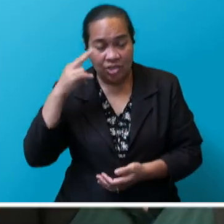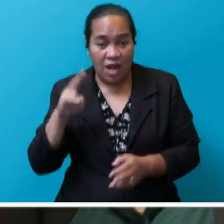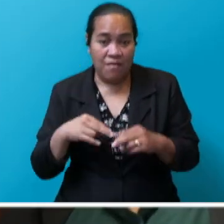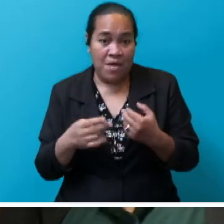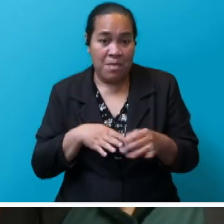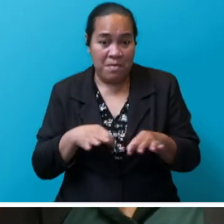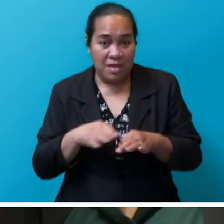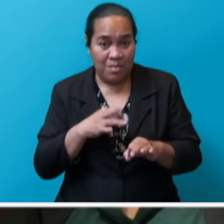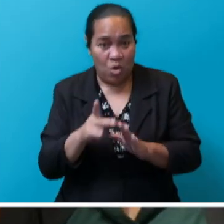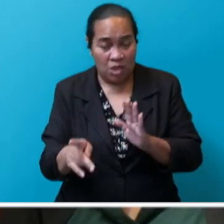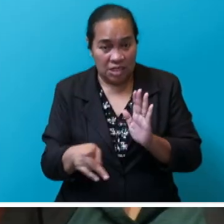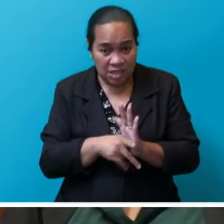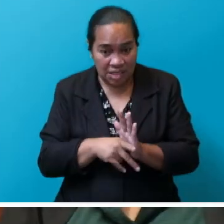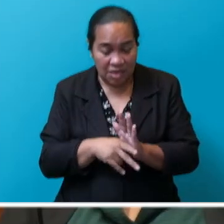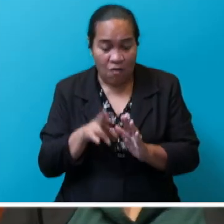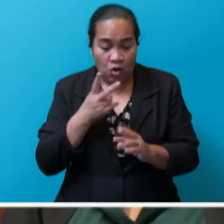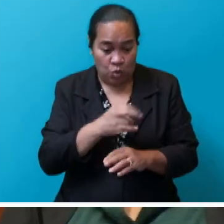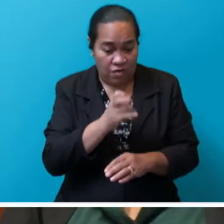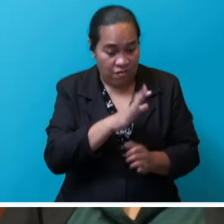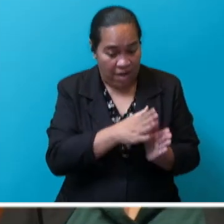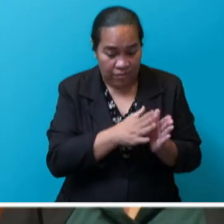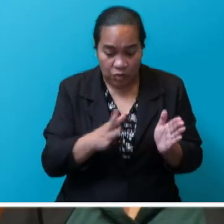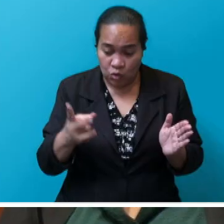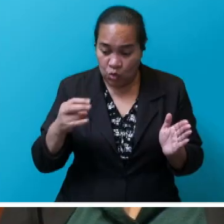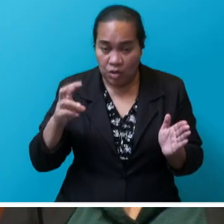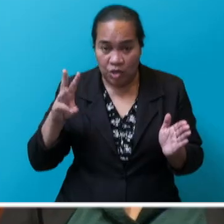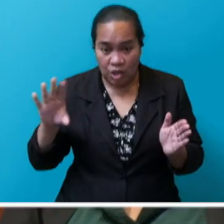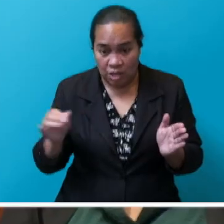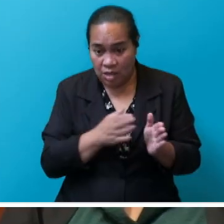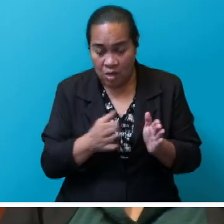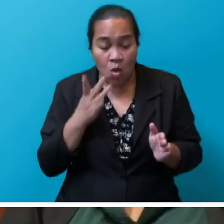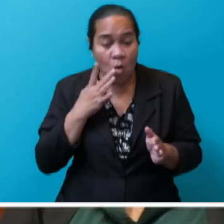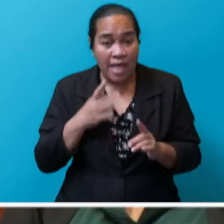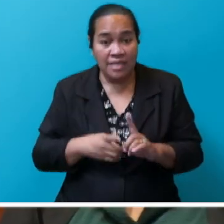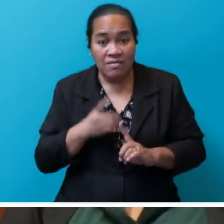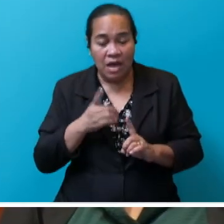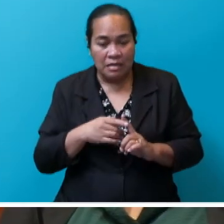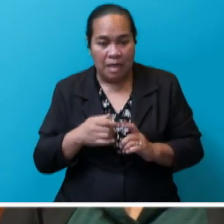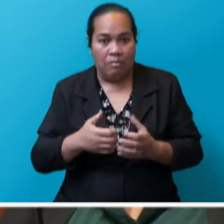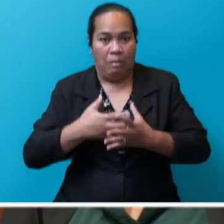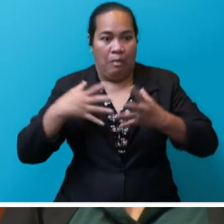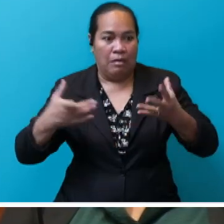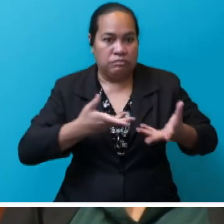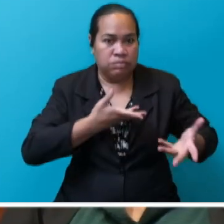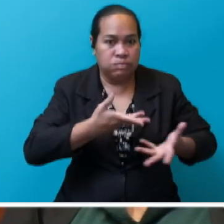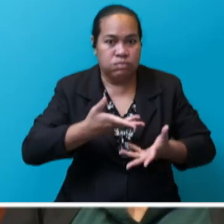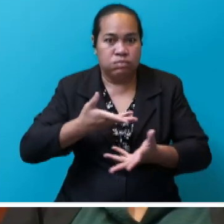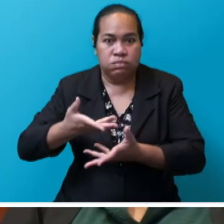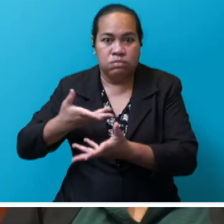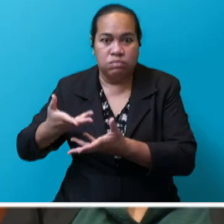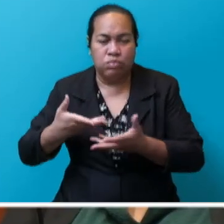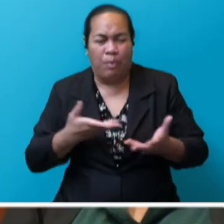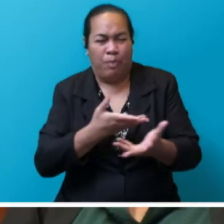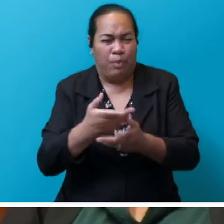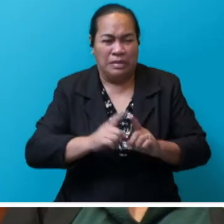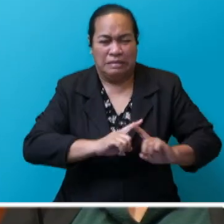of 2025 to 2030 was developed through extensive consultations and collaborations between